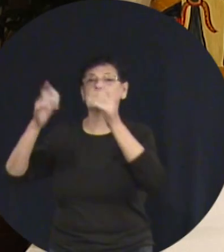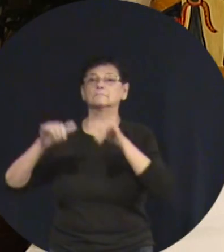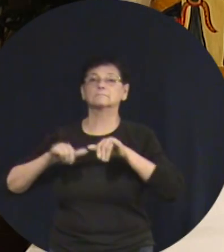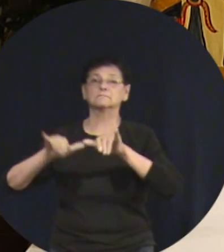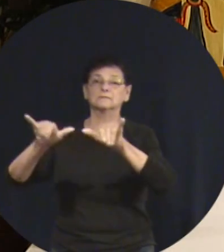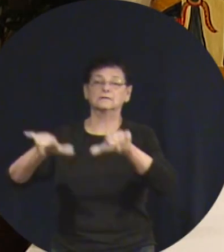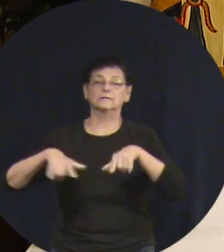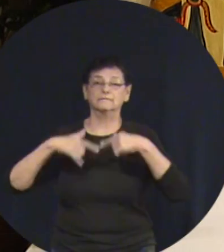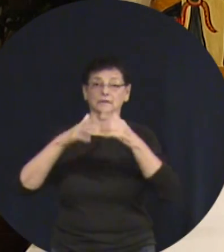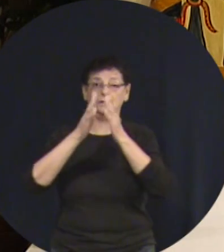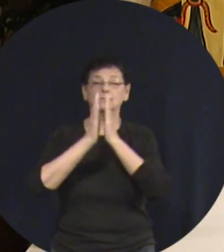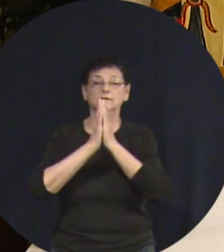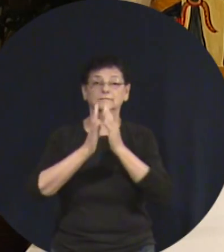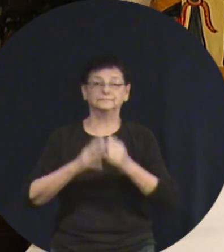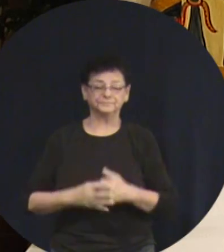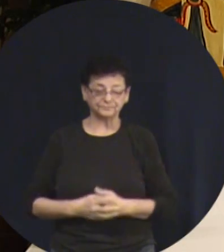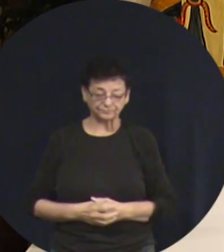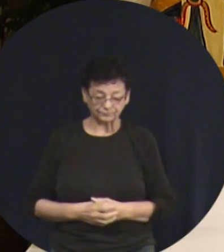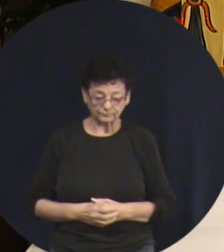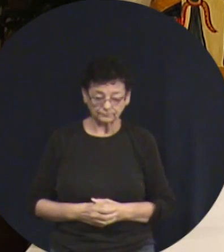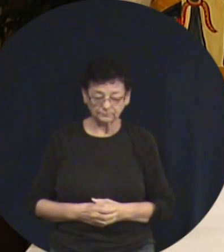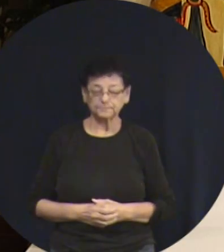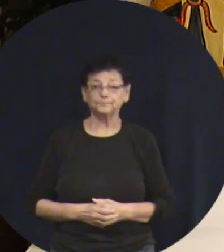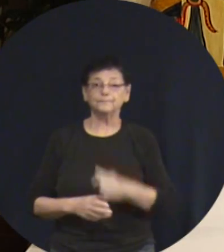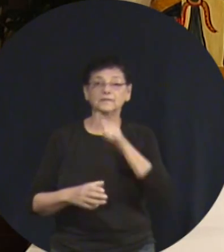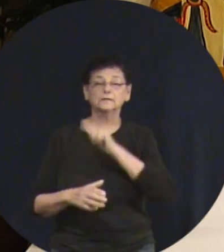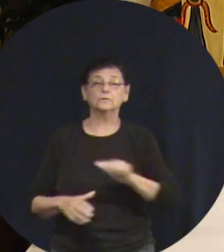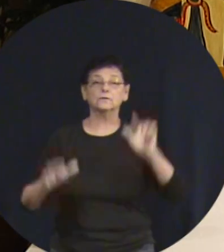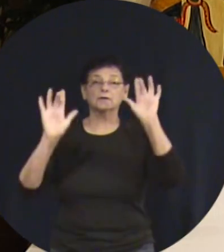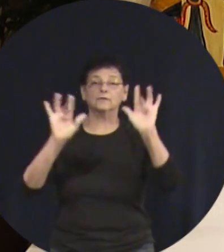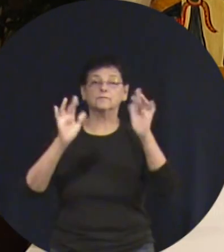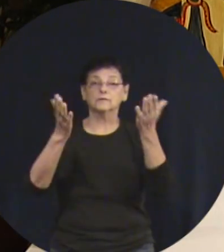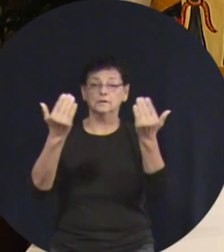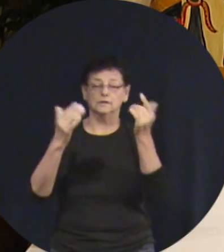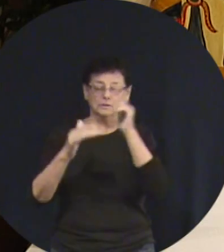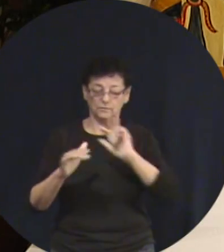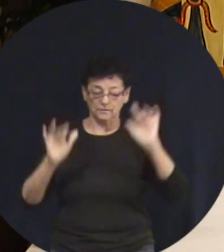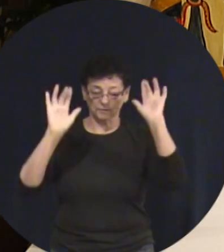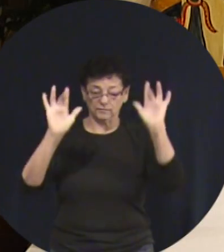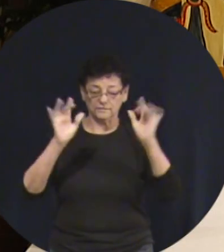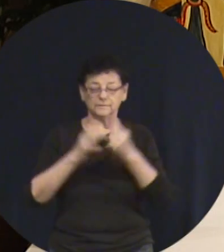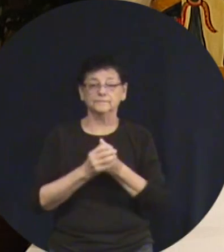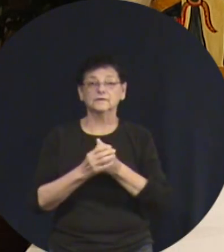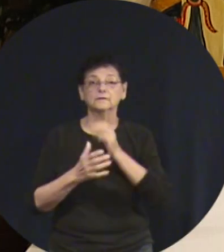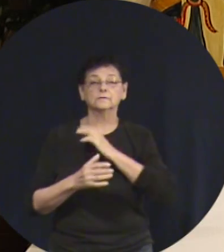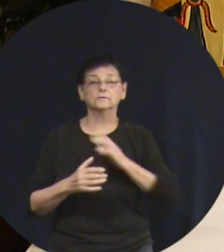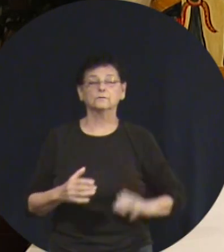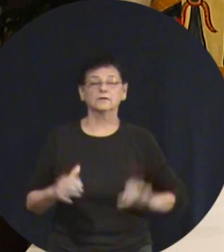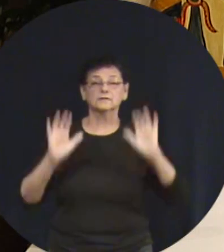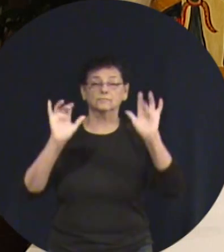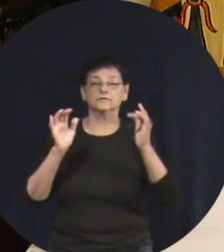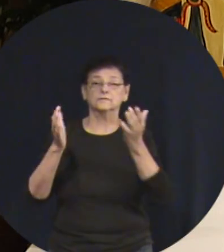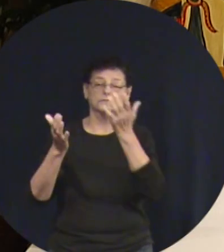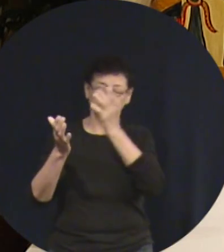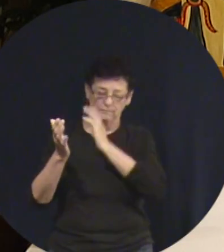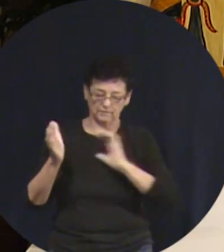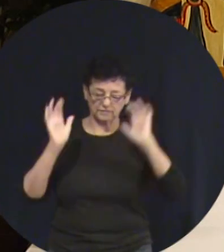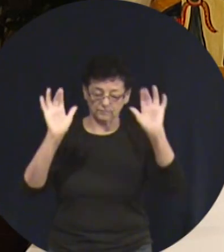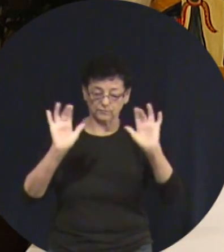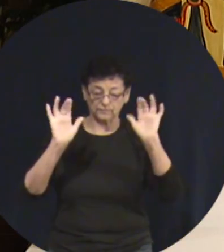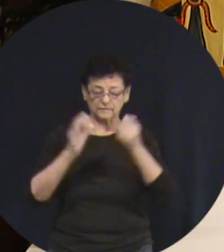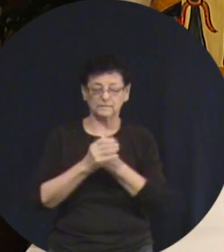to everlasting life. Amen. Lord, have mercy. Lord, have mercy. Christ, have mercy.